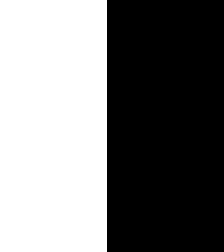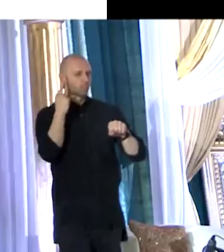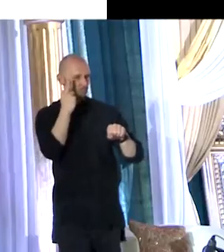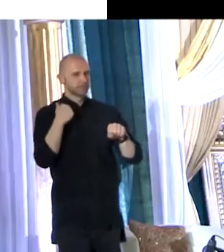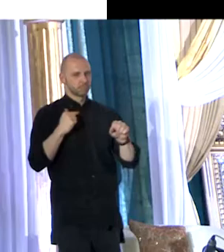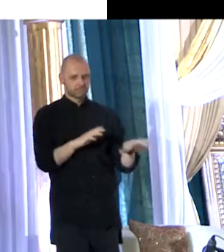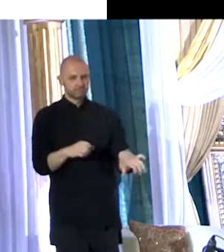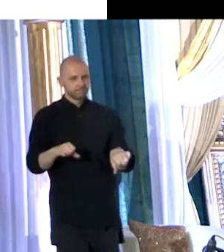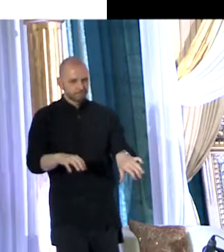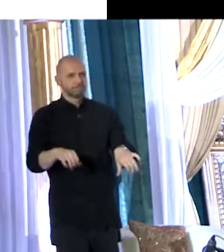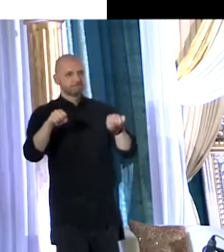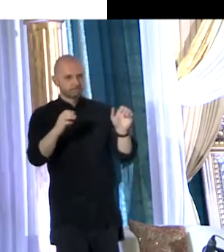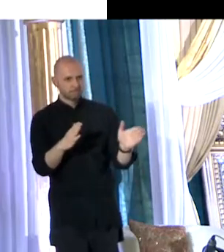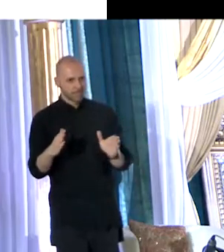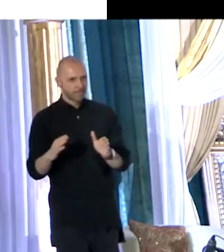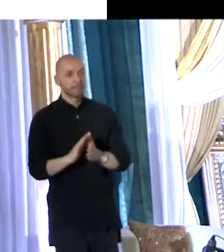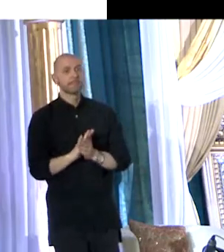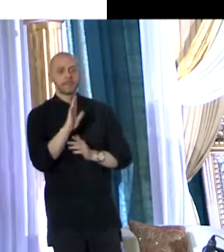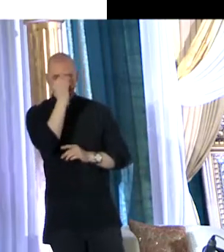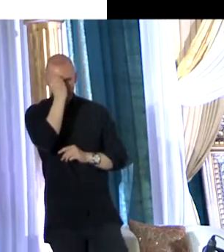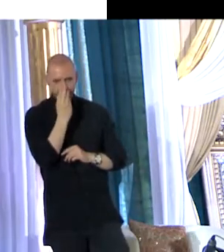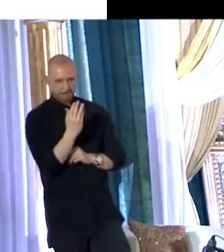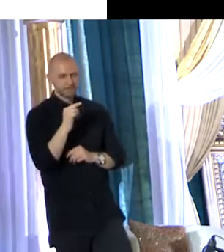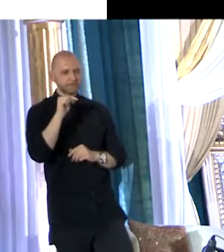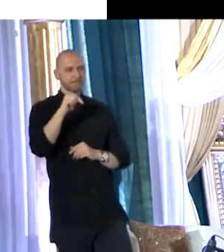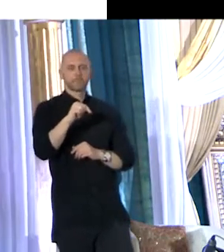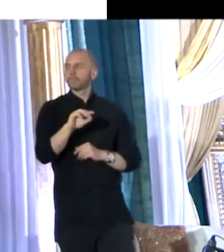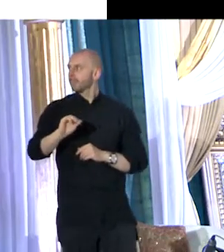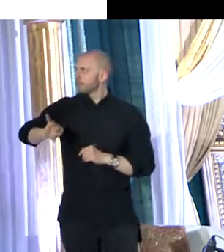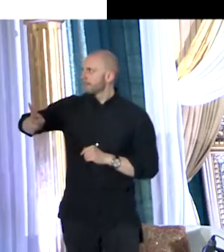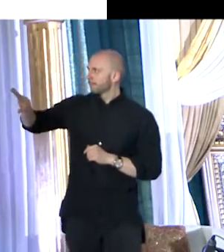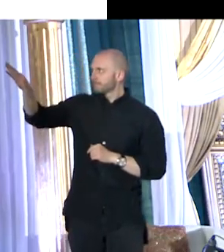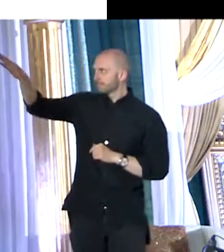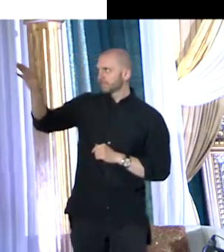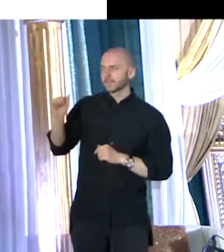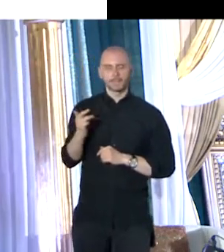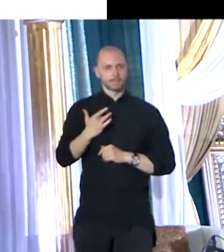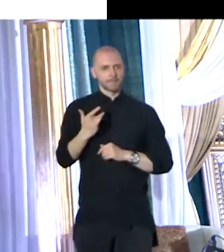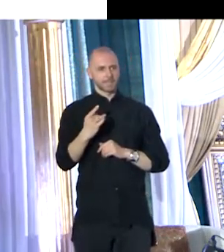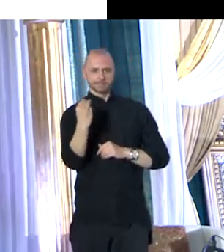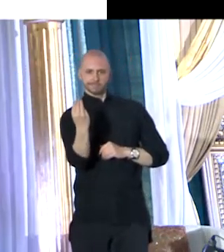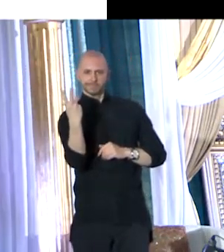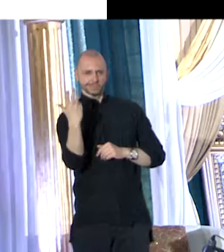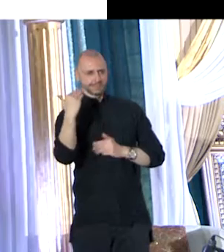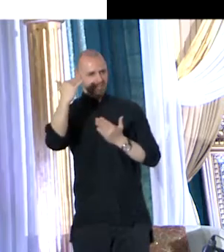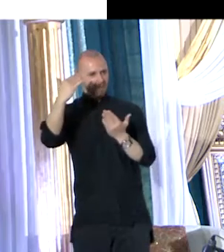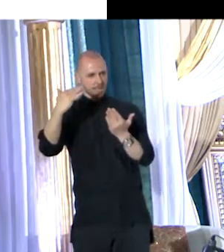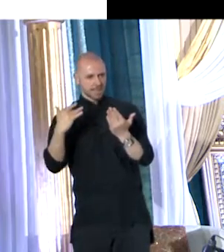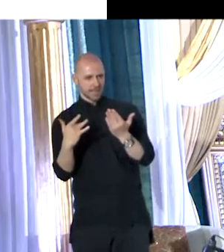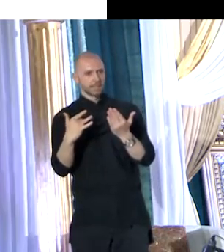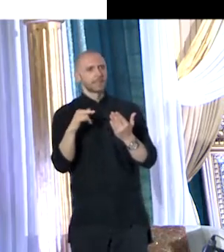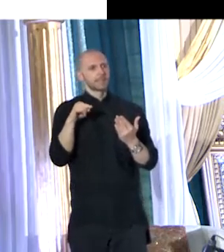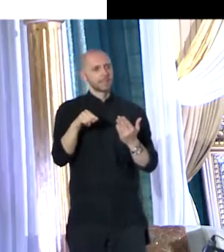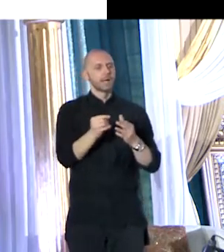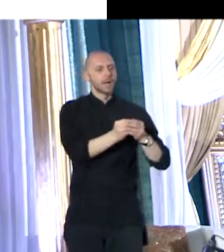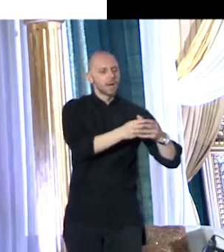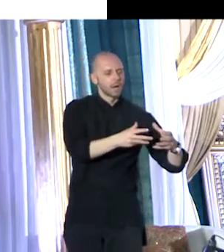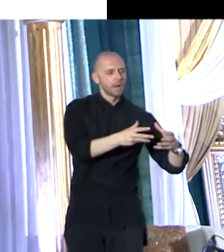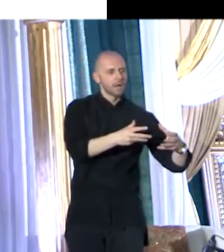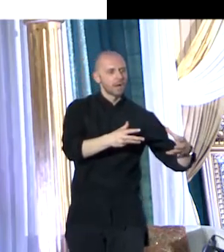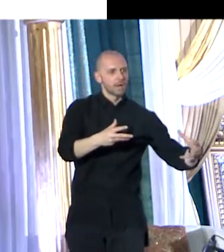population statistics, if you're interested, this slide shows the growth in the Muslim population in Canada going back quite